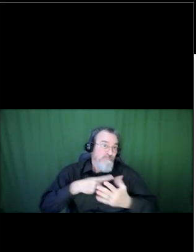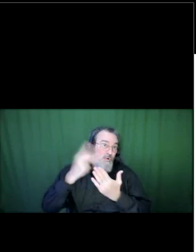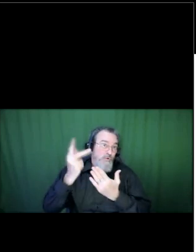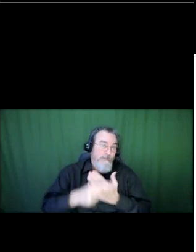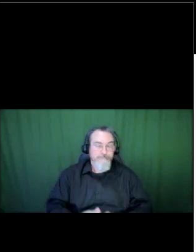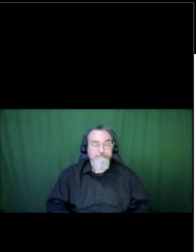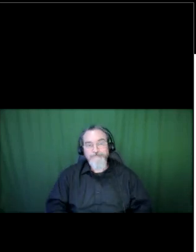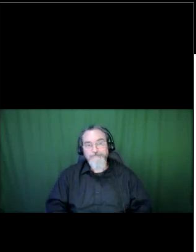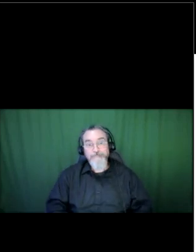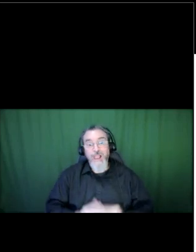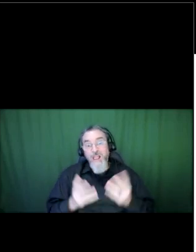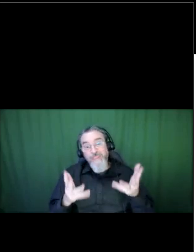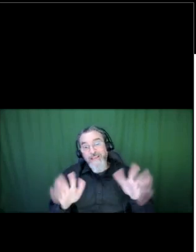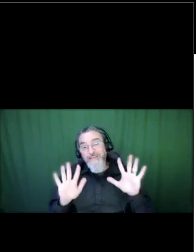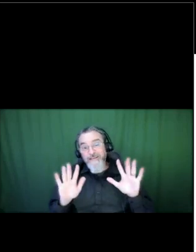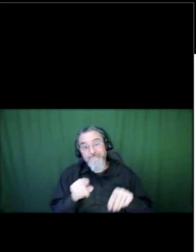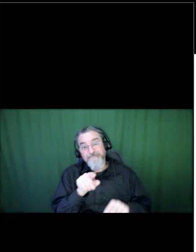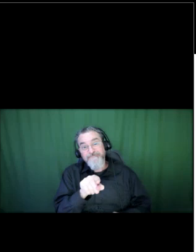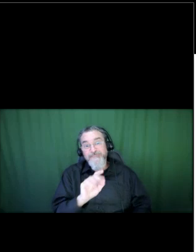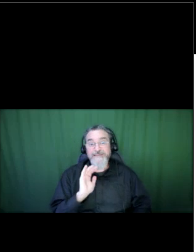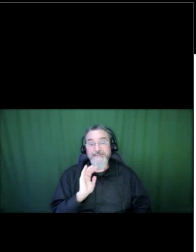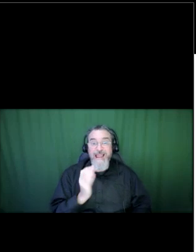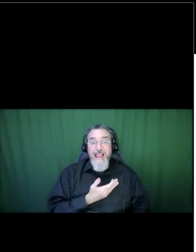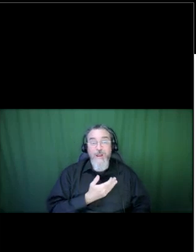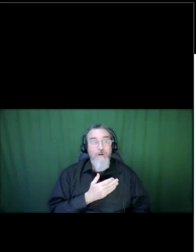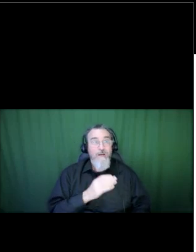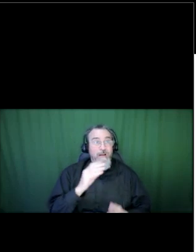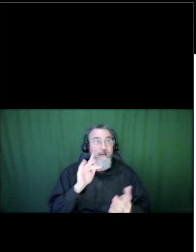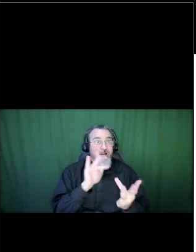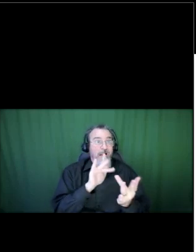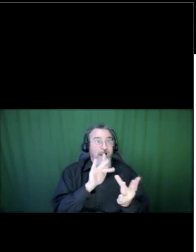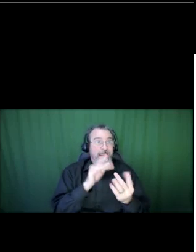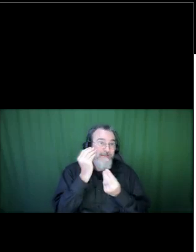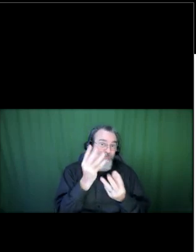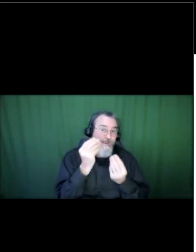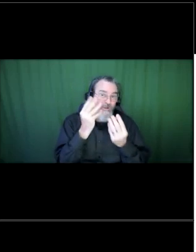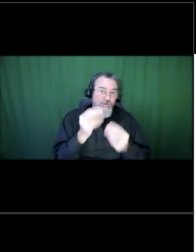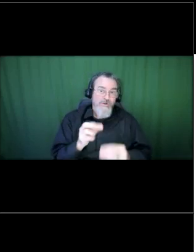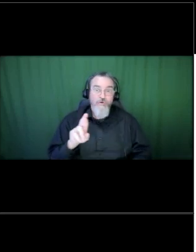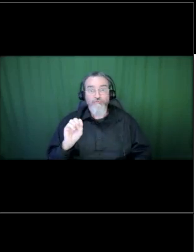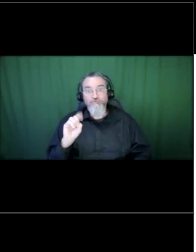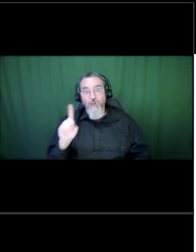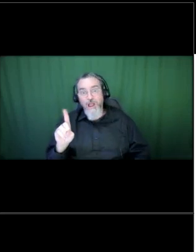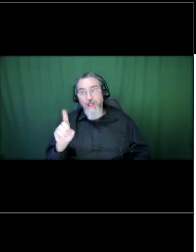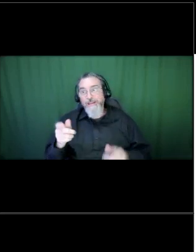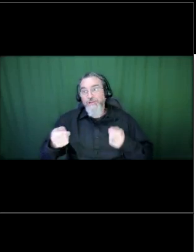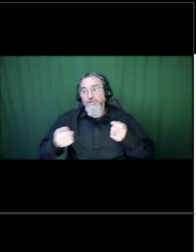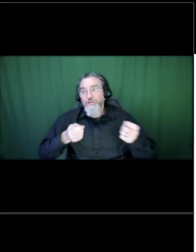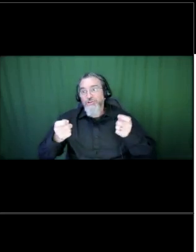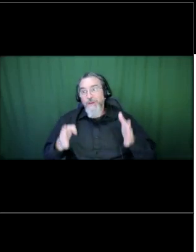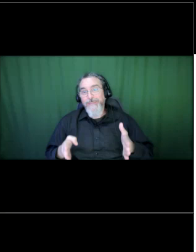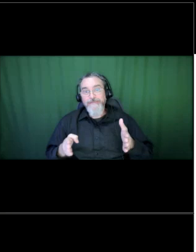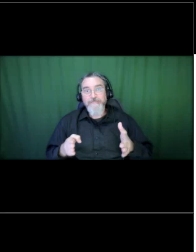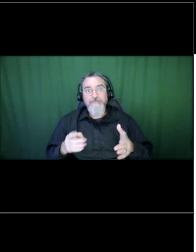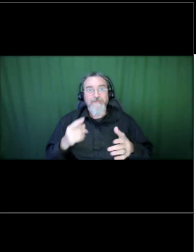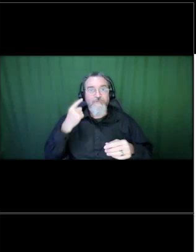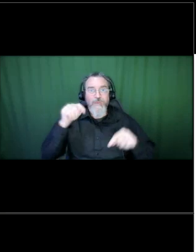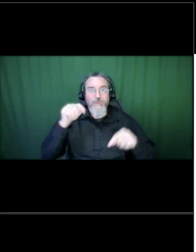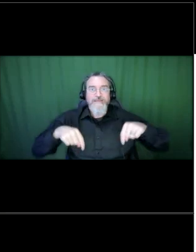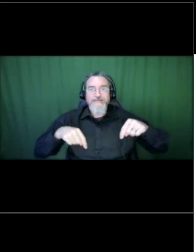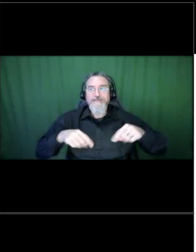And that's it. This is our contact information. There's Rod Scott. He is the chairman of the Flood Mitigation Industry Association. And my name is Amy